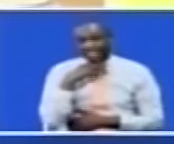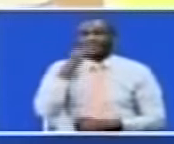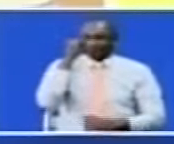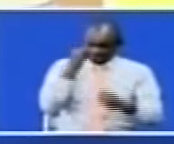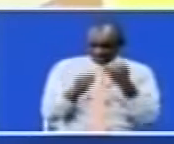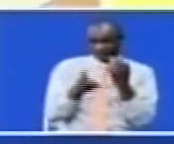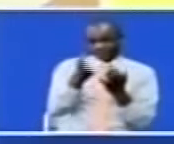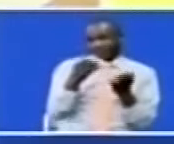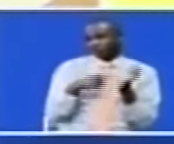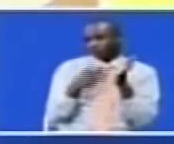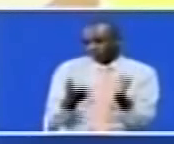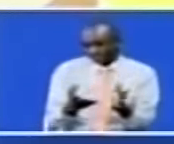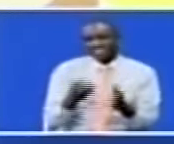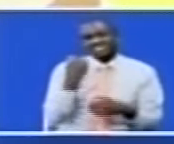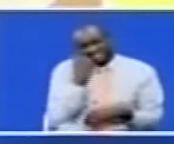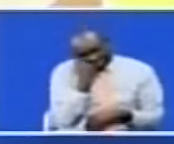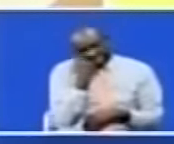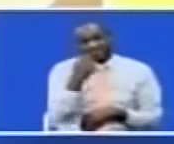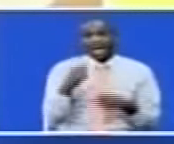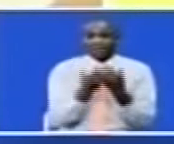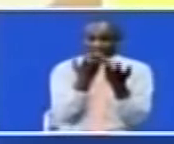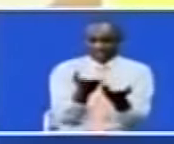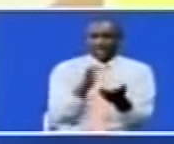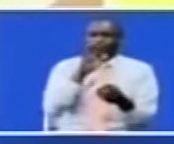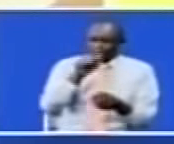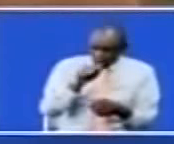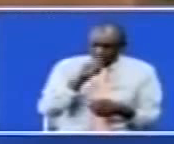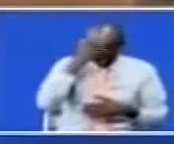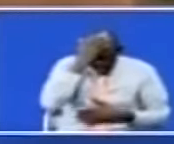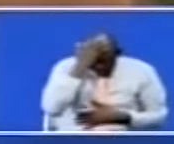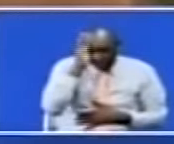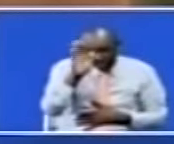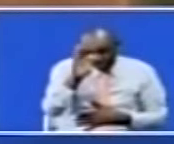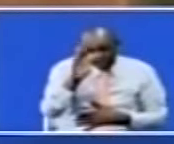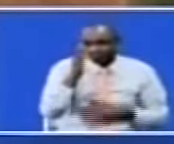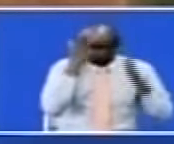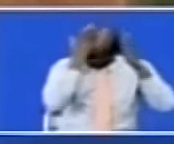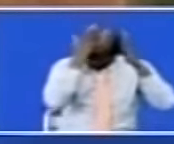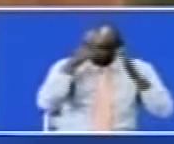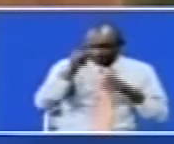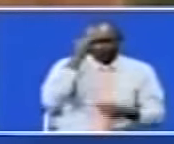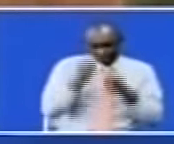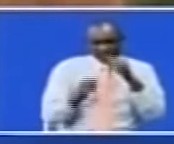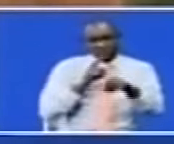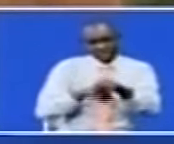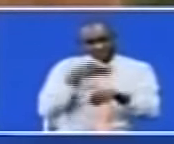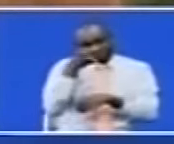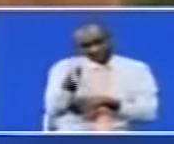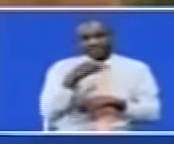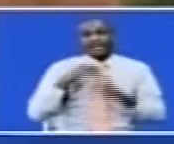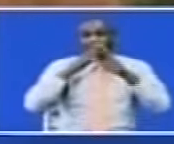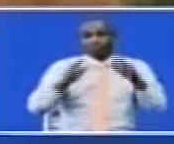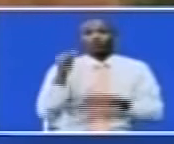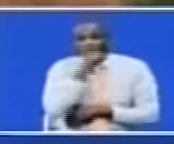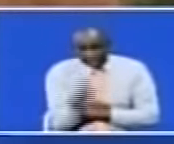final years were punctuated by illness, and with a great sense of dignity and humility, Cardinal Otunga spent his final years at Mumbai Wazee,